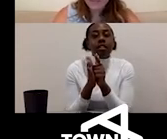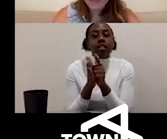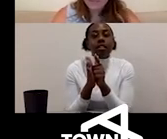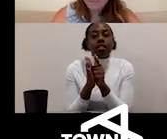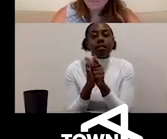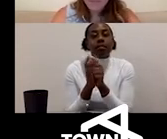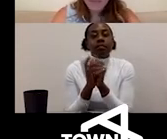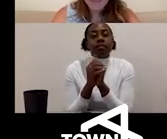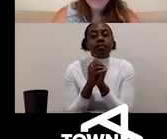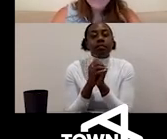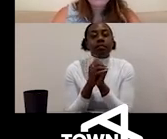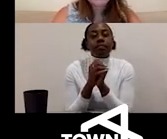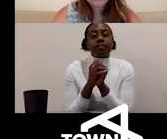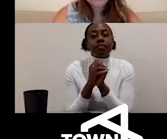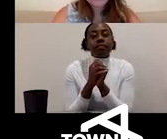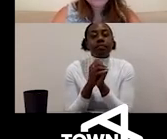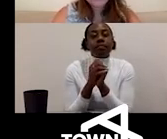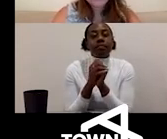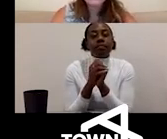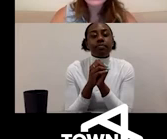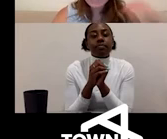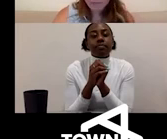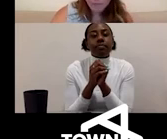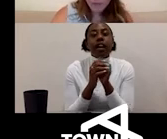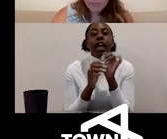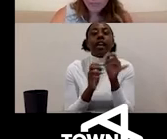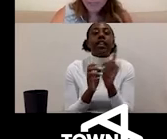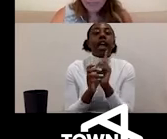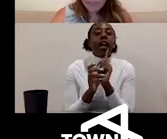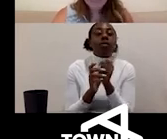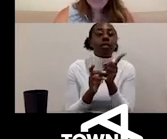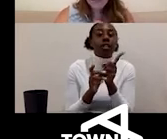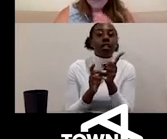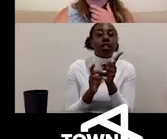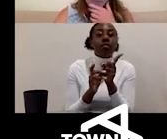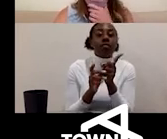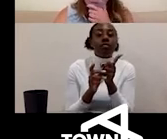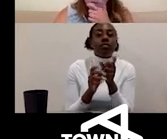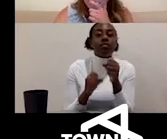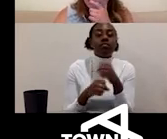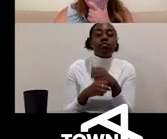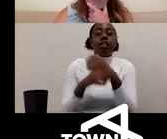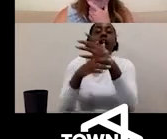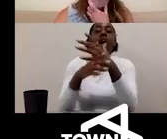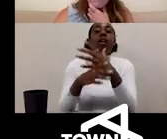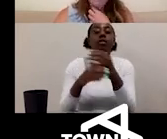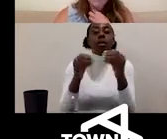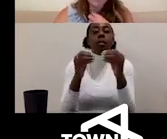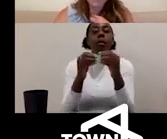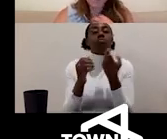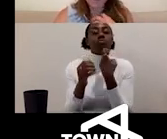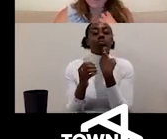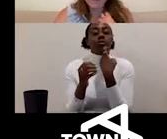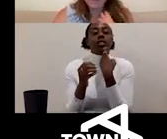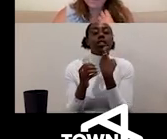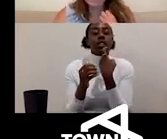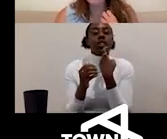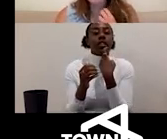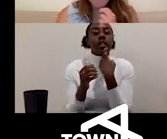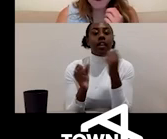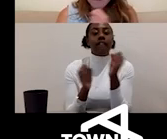surveillance. And that really launched the most recent fight in the surveillance world. So that big one